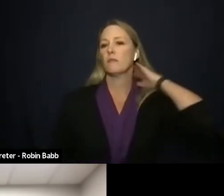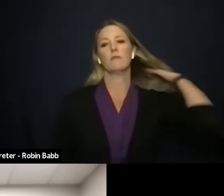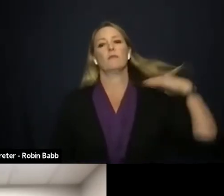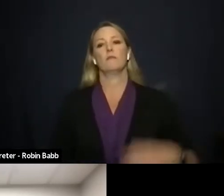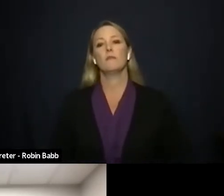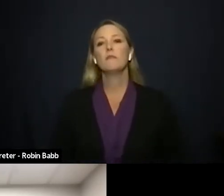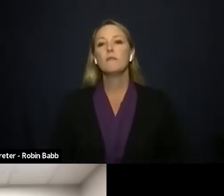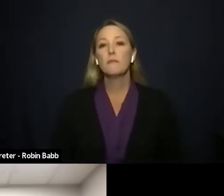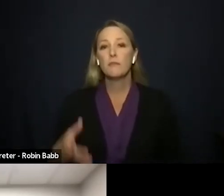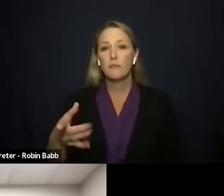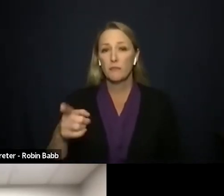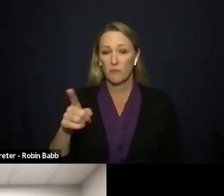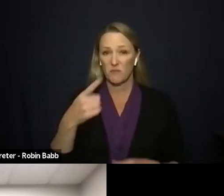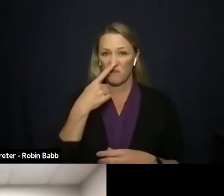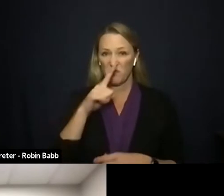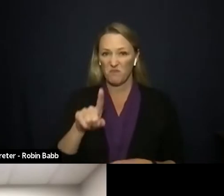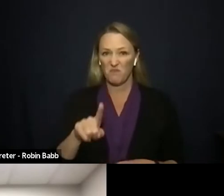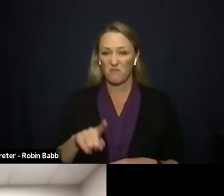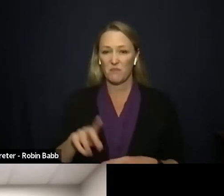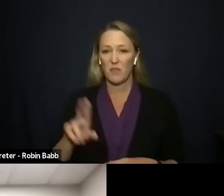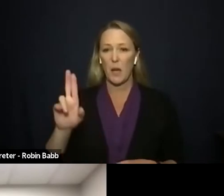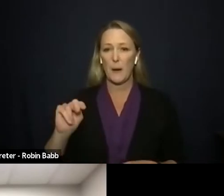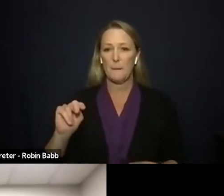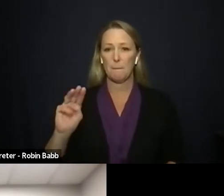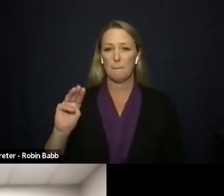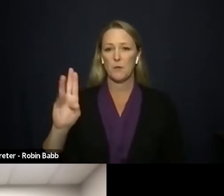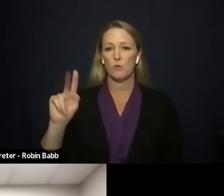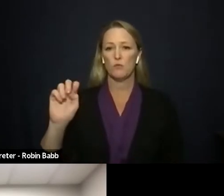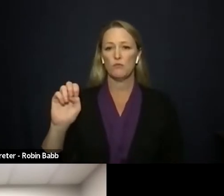miss foreign if you can meet yourself